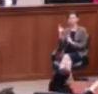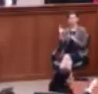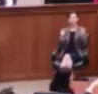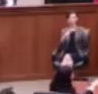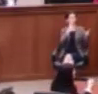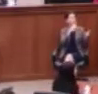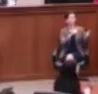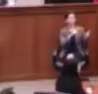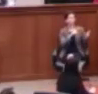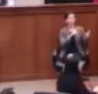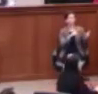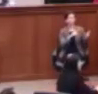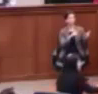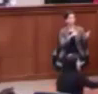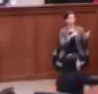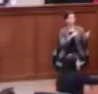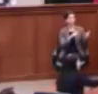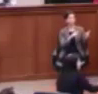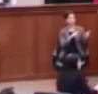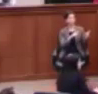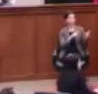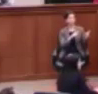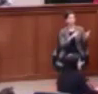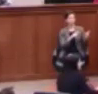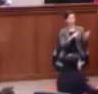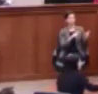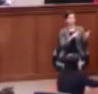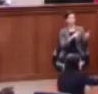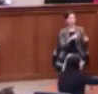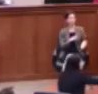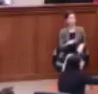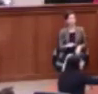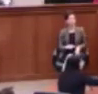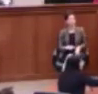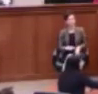Ma'am, pull your mic forward and just make sure the green light's on.